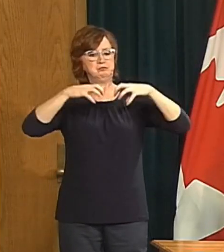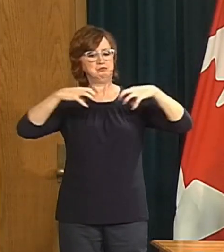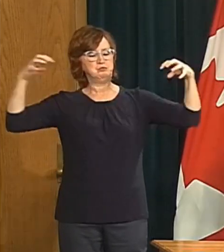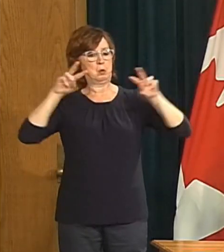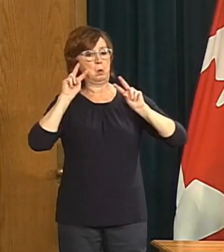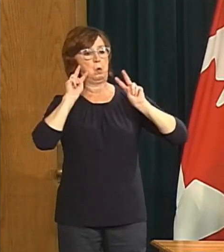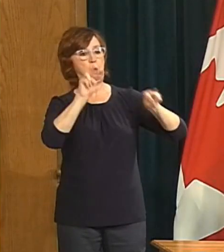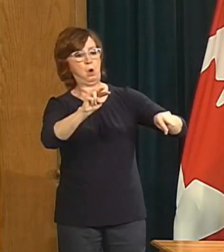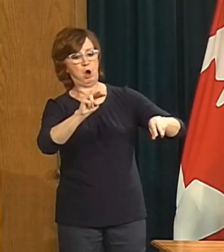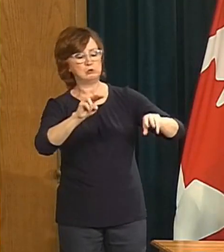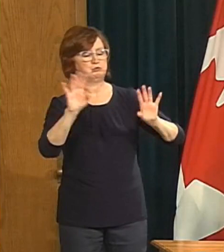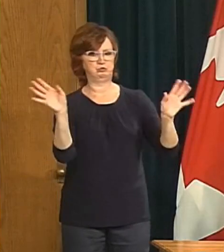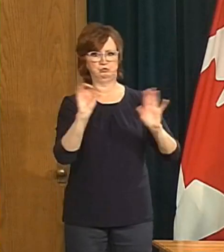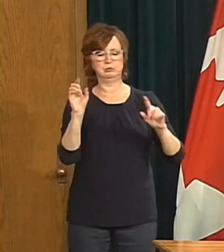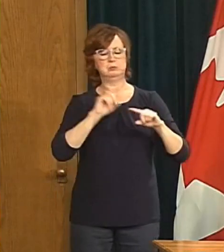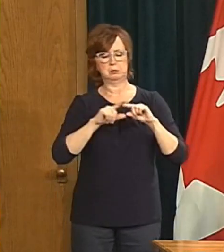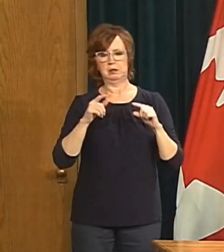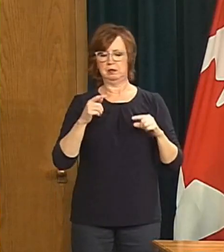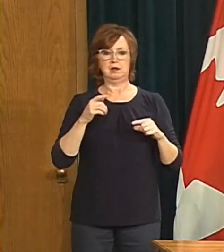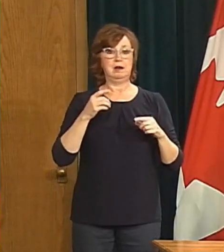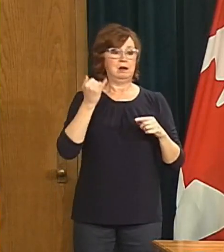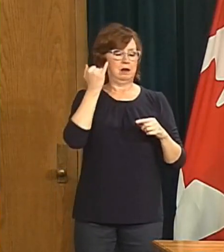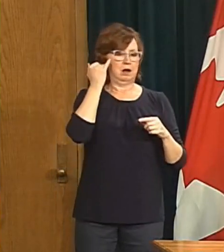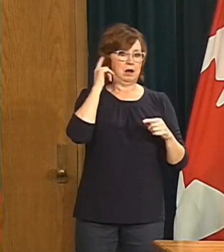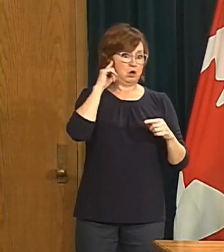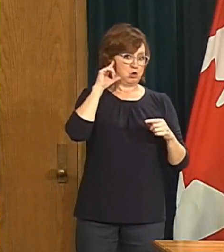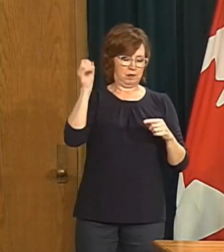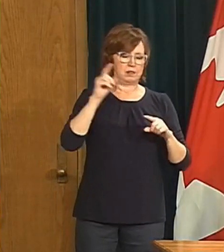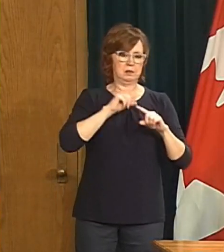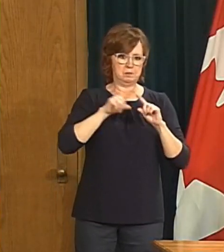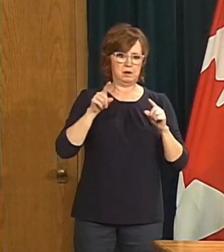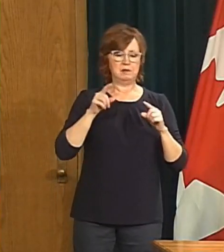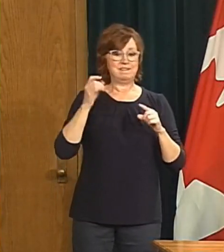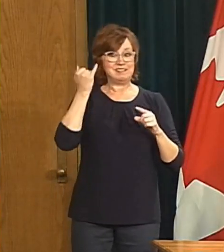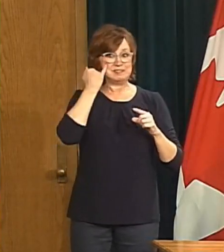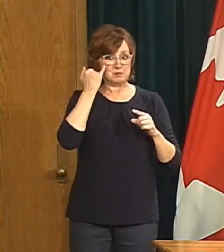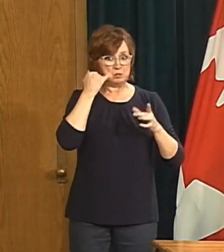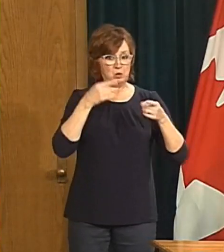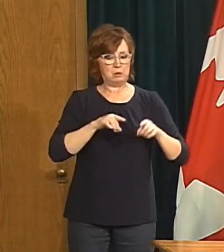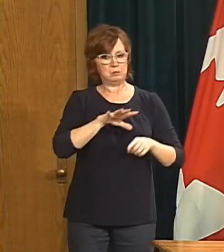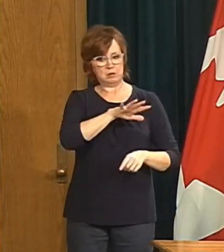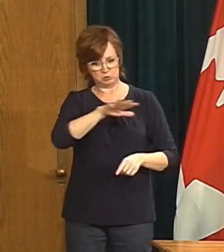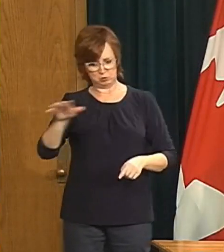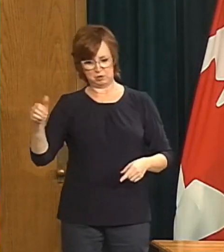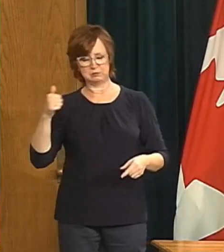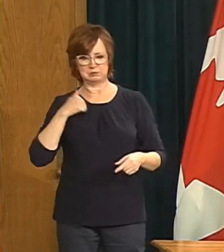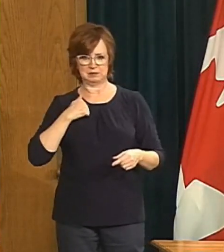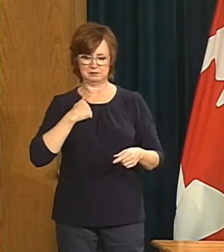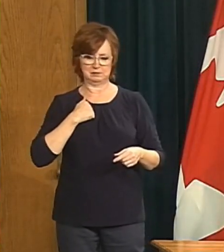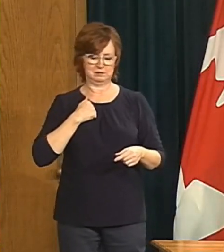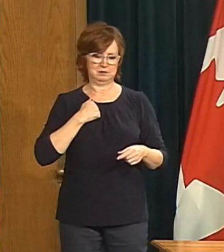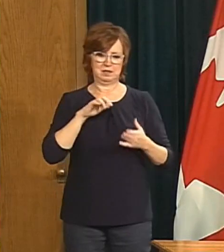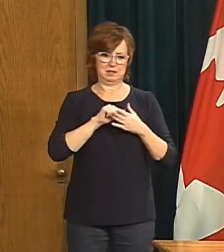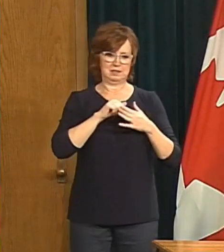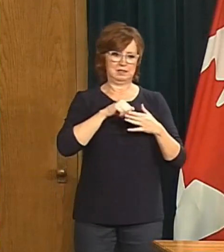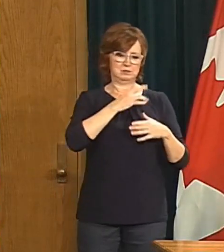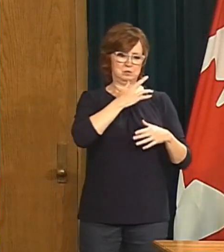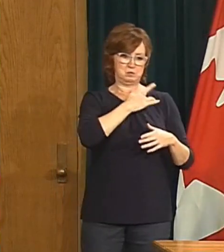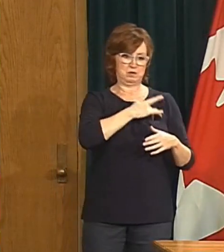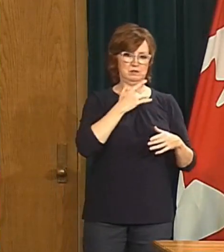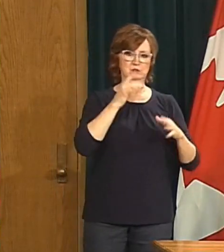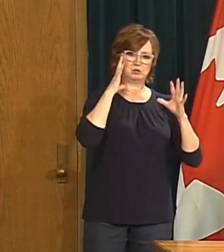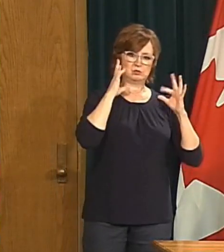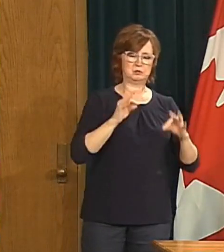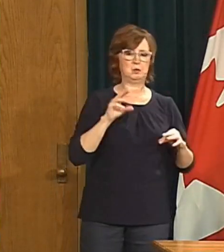that the chief public health medical officers of not only the respective province but the nation would be involved, ensuring that all of